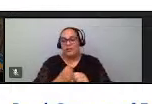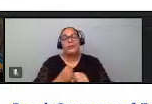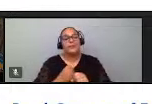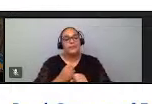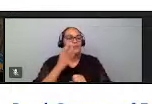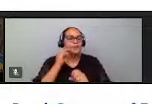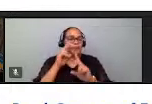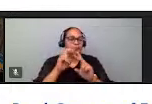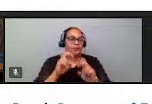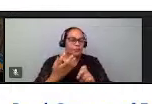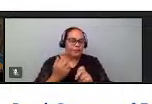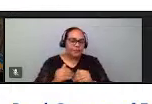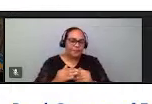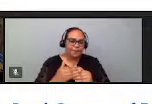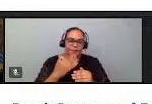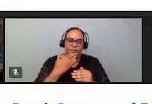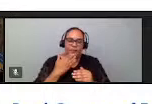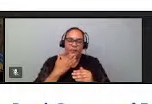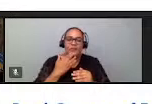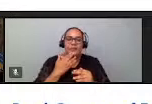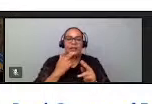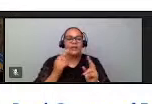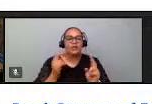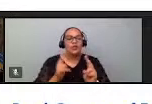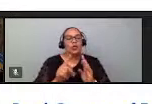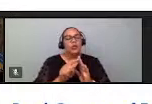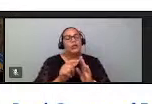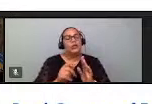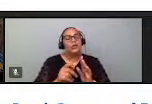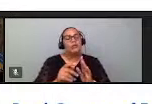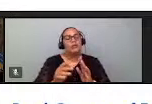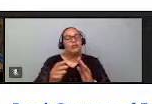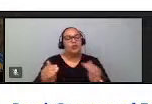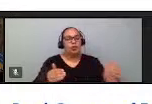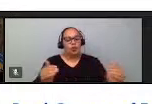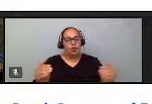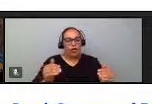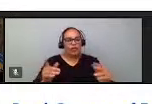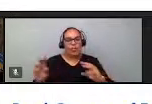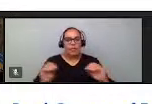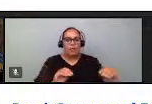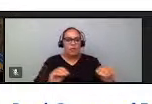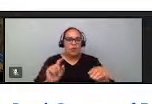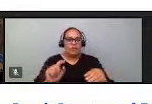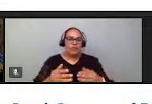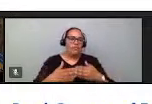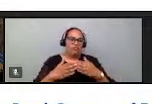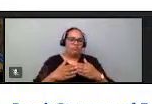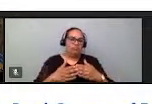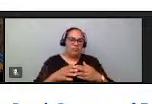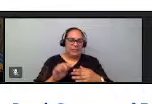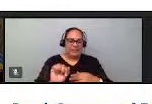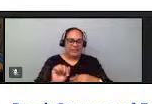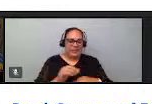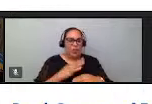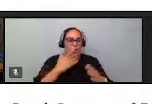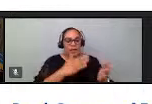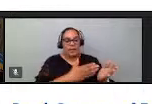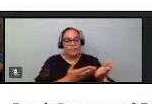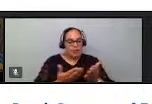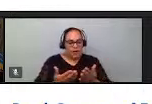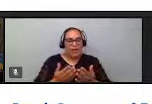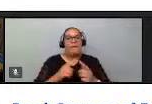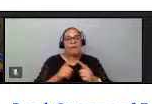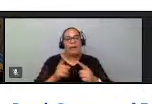experimentation with short tensioning units to reduce the ranging that's the movement of the vessel at Birth and he will